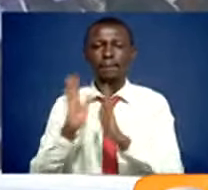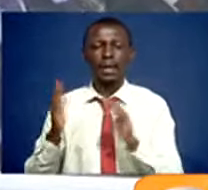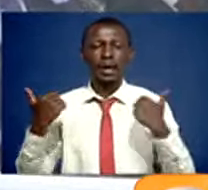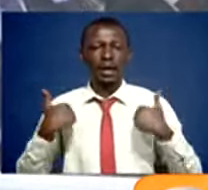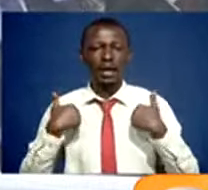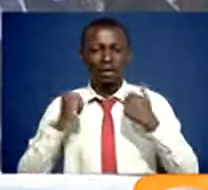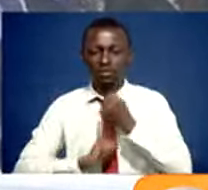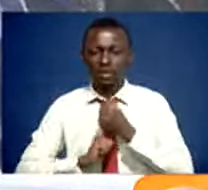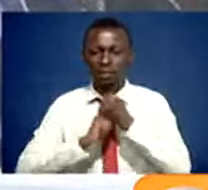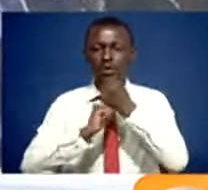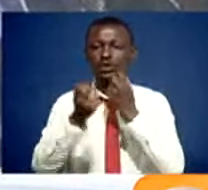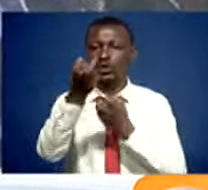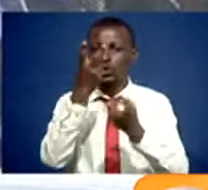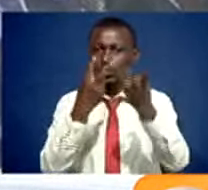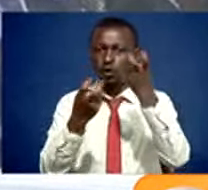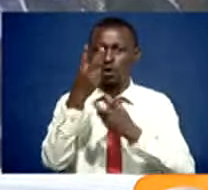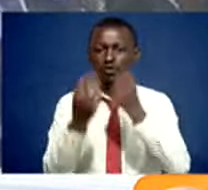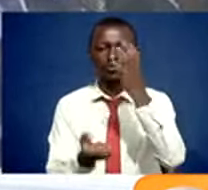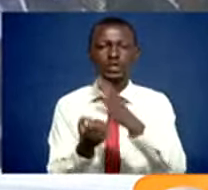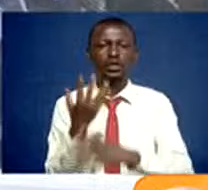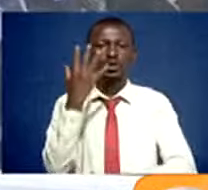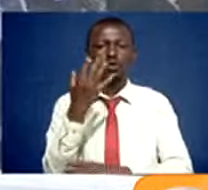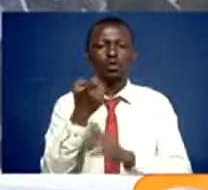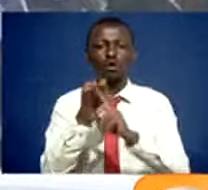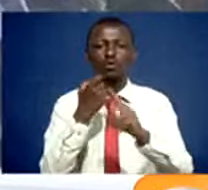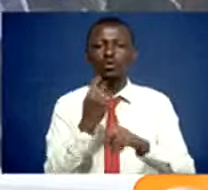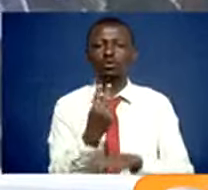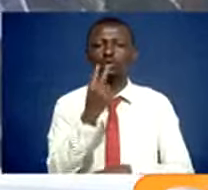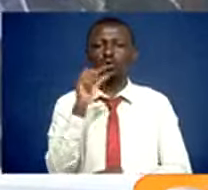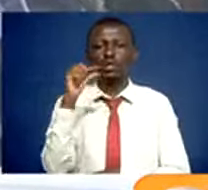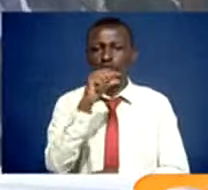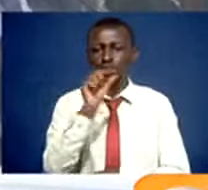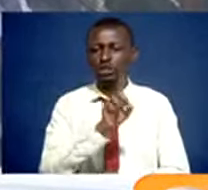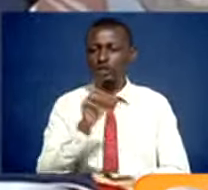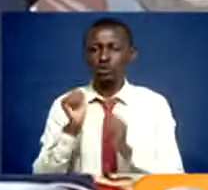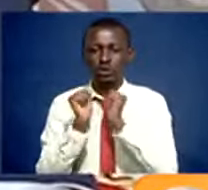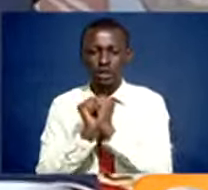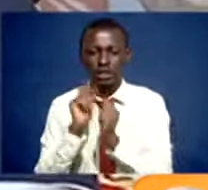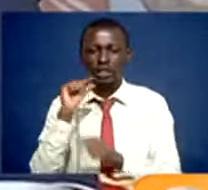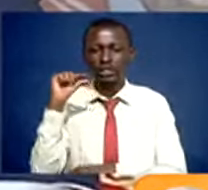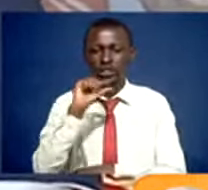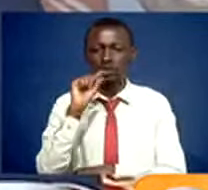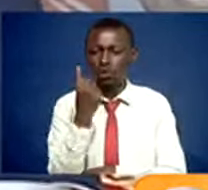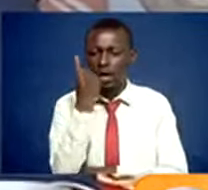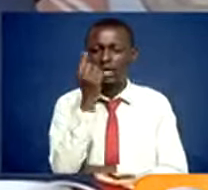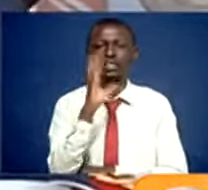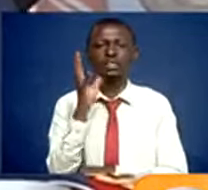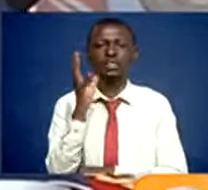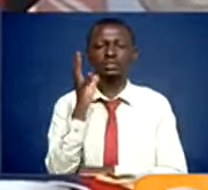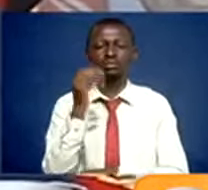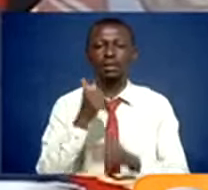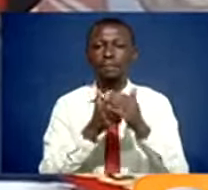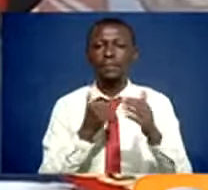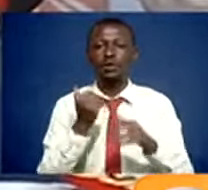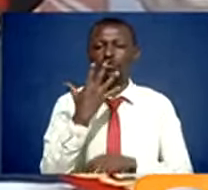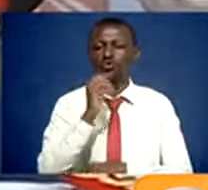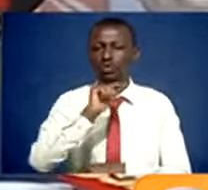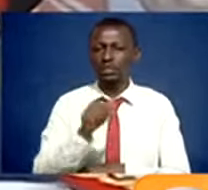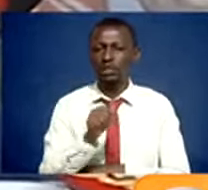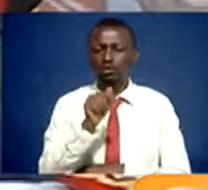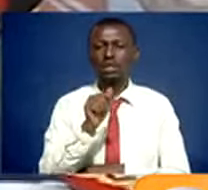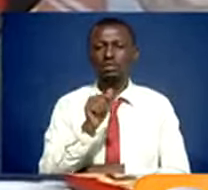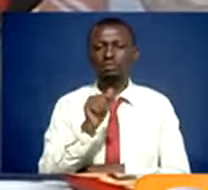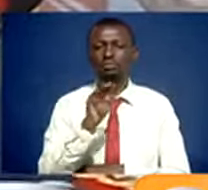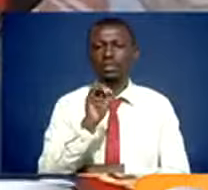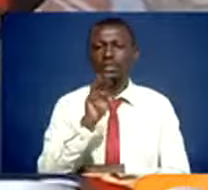boost coffee productivity from 2 kilograms to 10 kilograms per tree, and from 50,000 metric tons